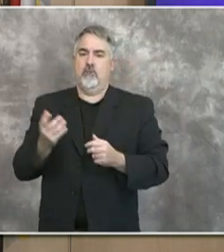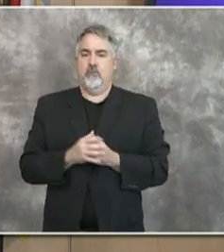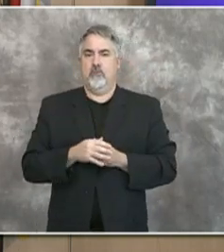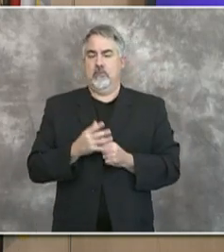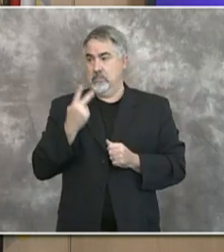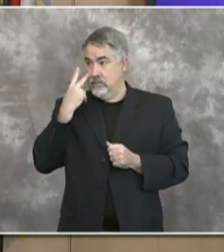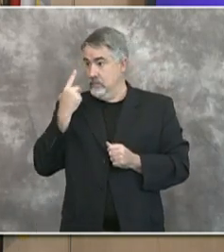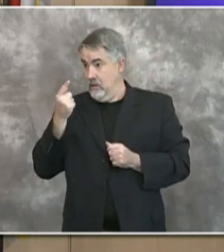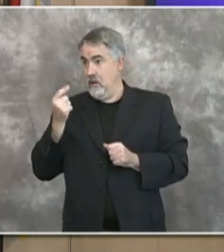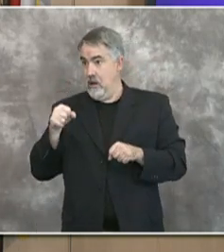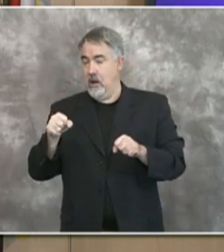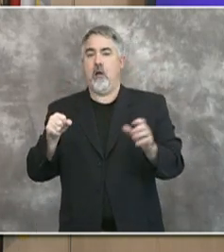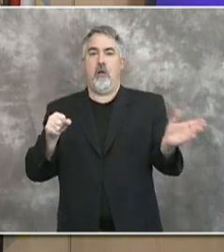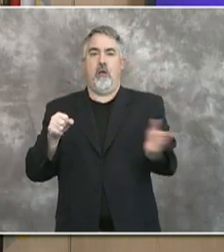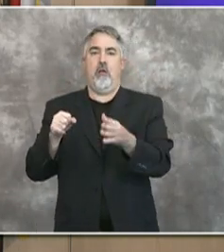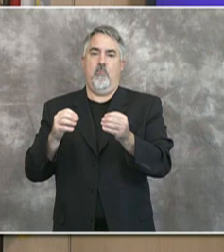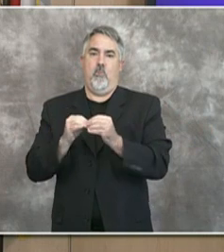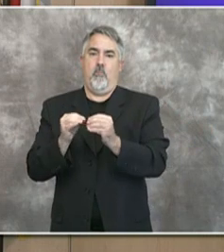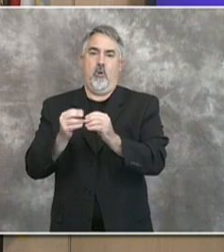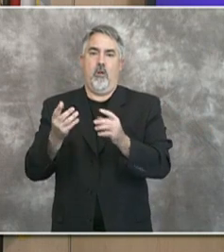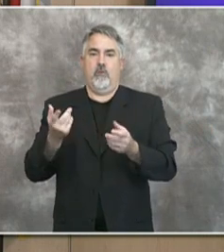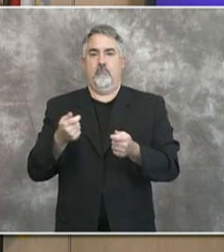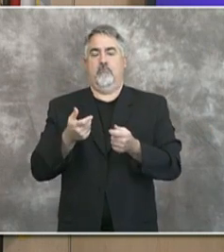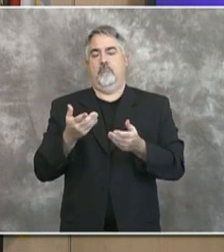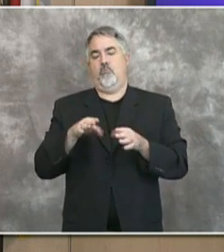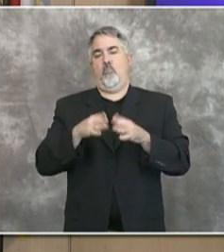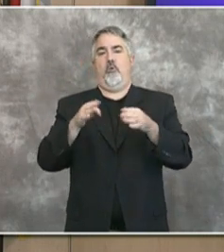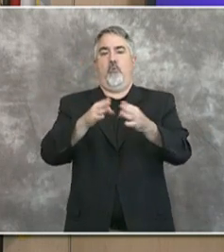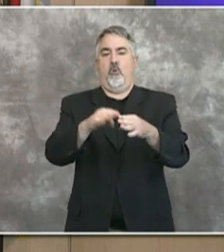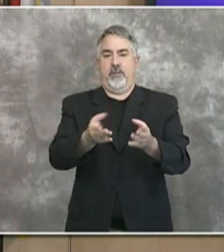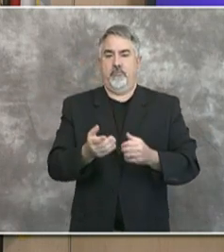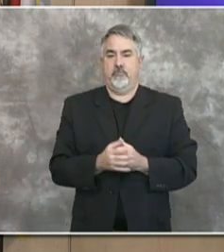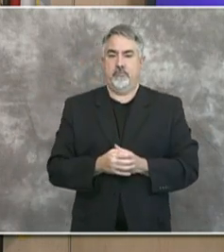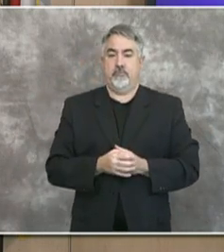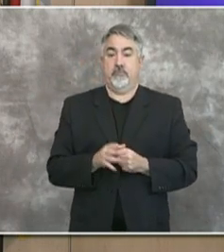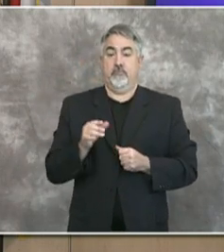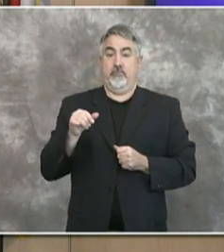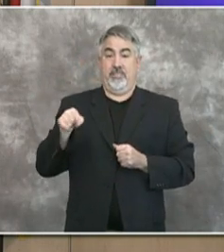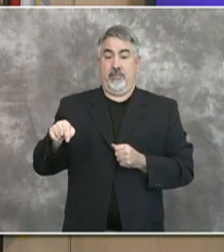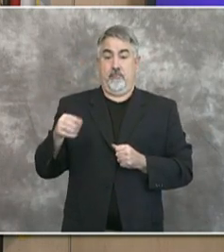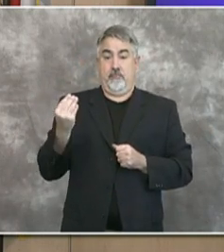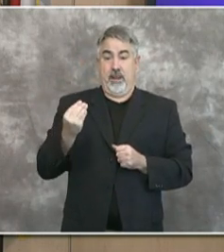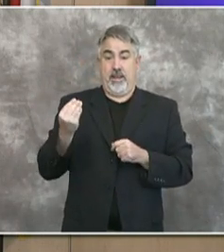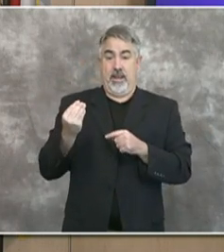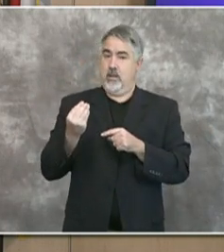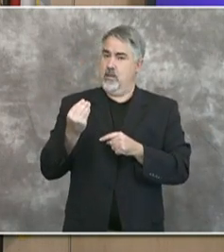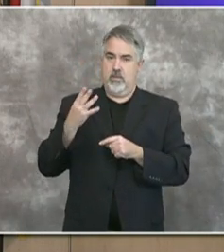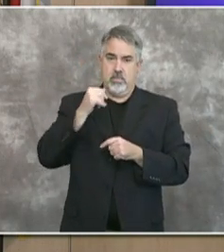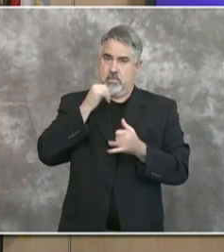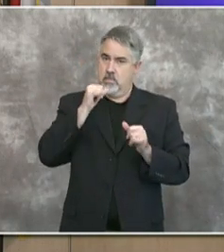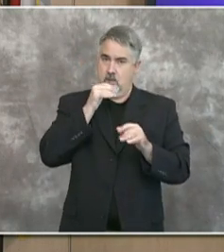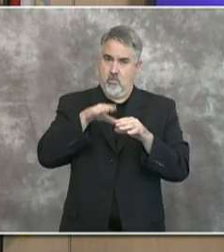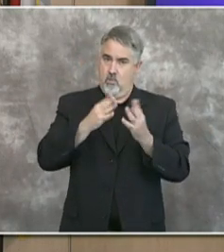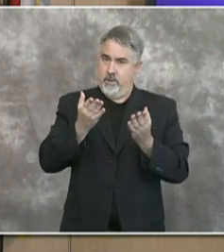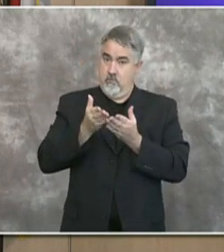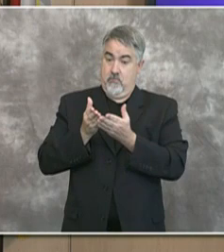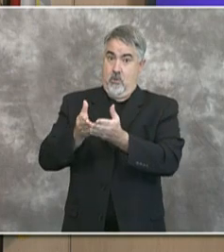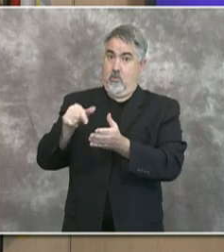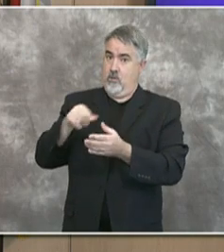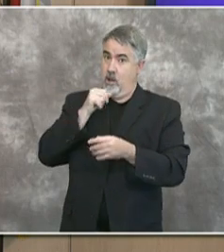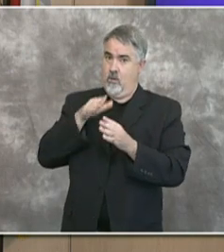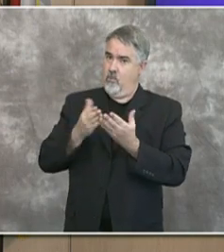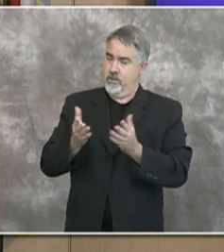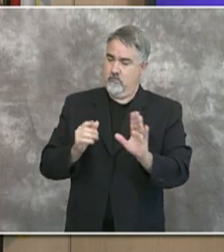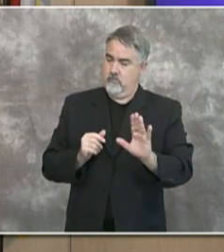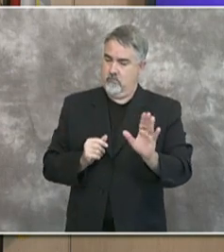possible. But boating is not included in the actions that will be in effect for Monday. Our actions also do not impact state beaches